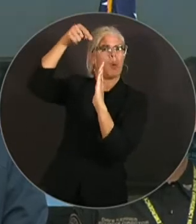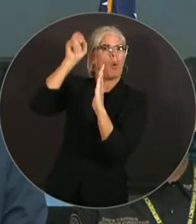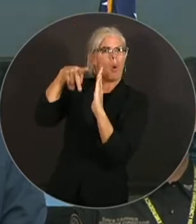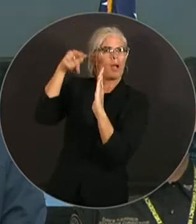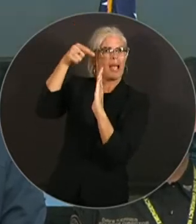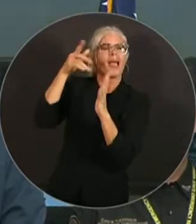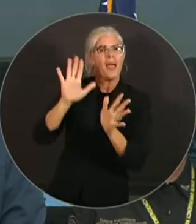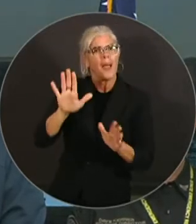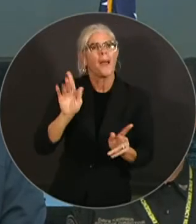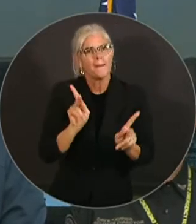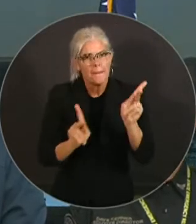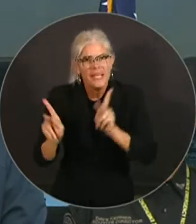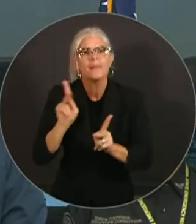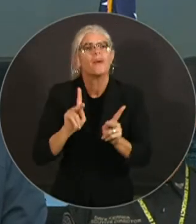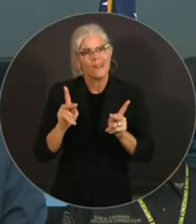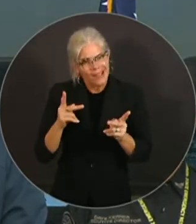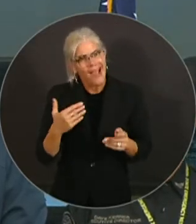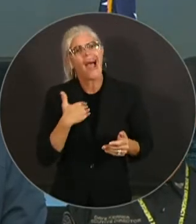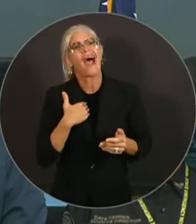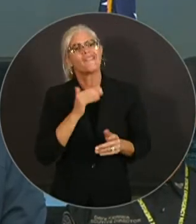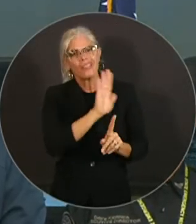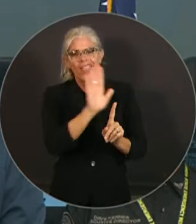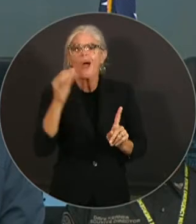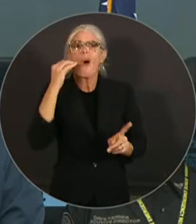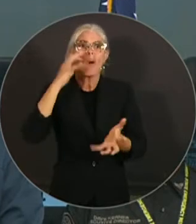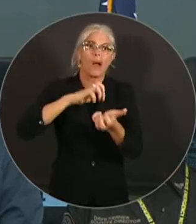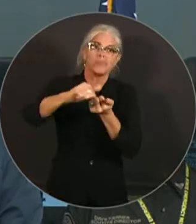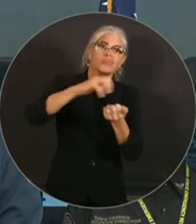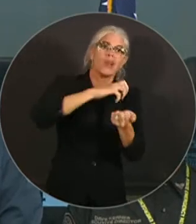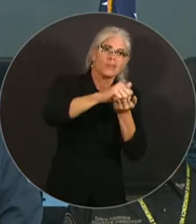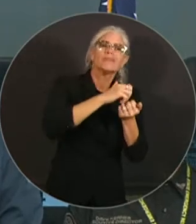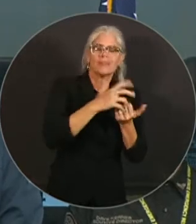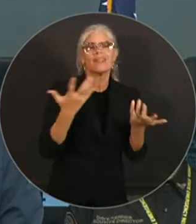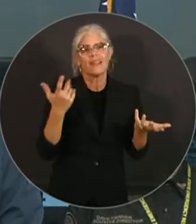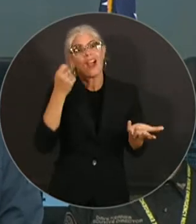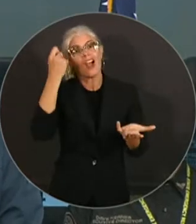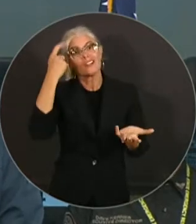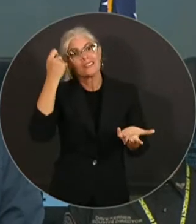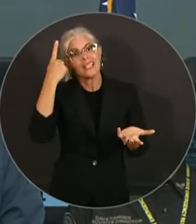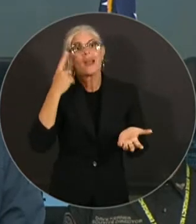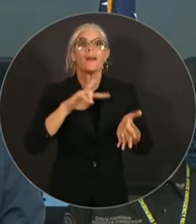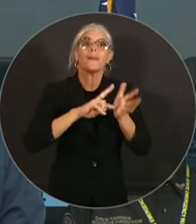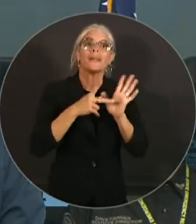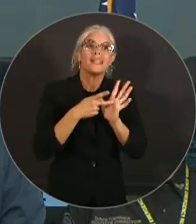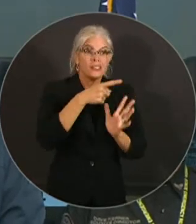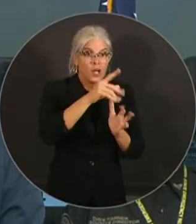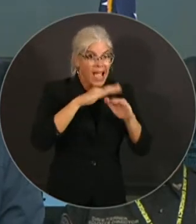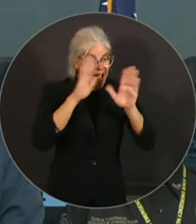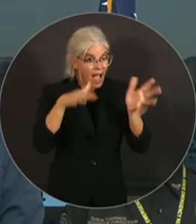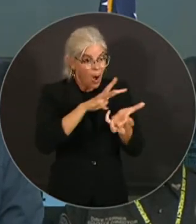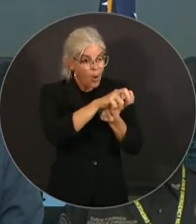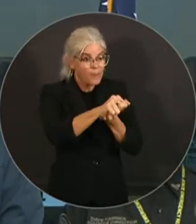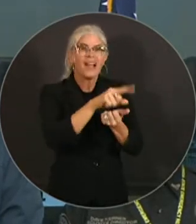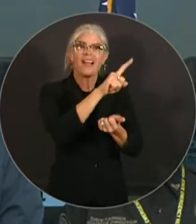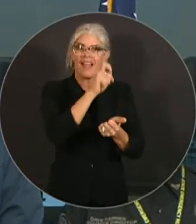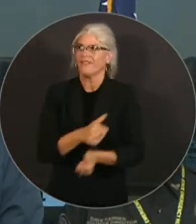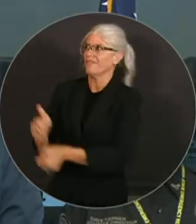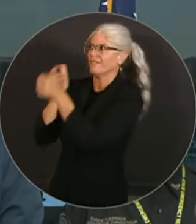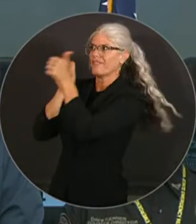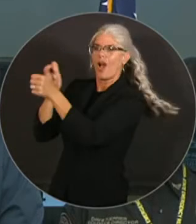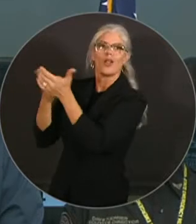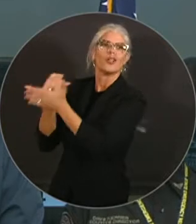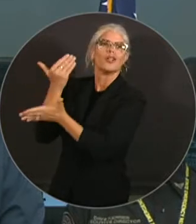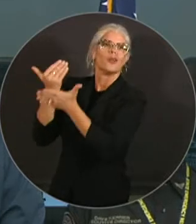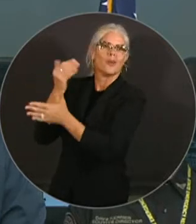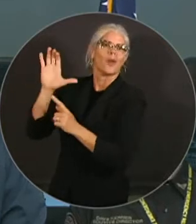up having their homes destroyed will ultimately have to build back to the Florida Building Code in the general impact area that comes into. But again, I think